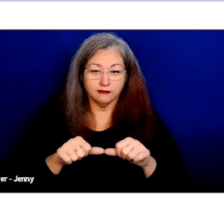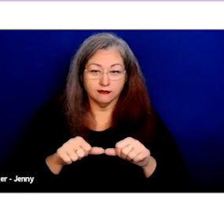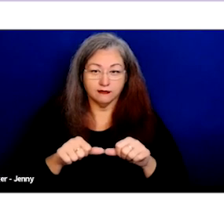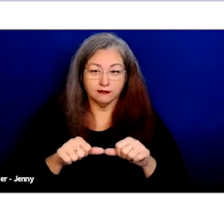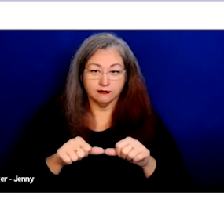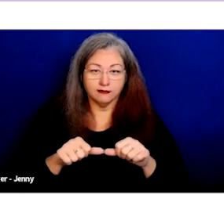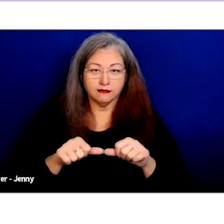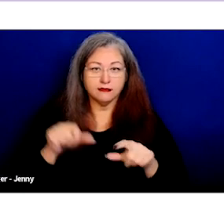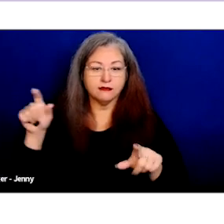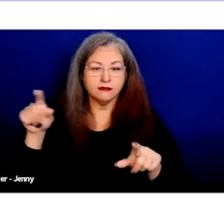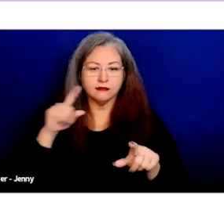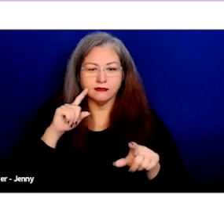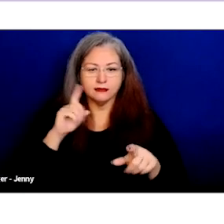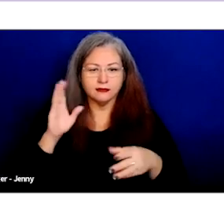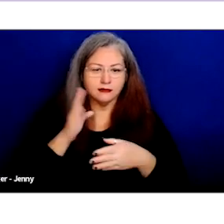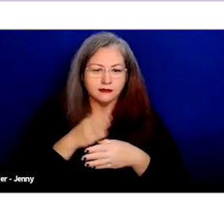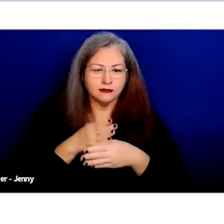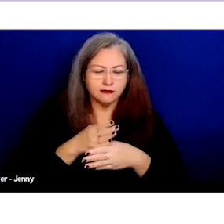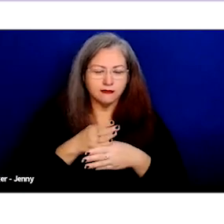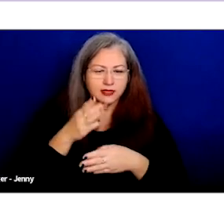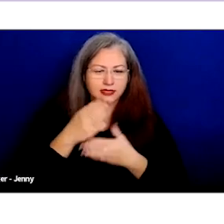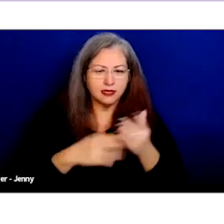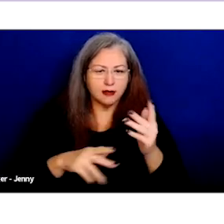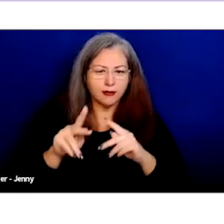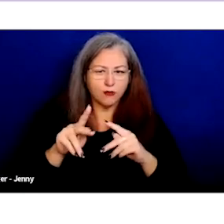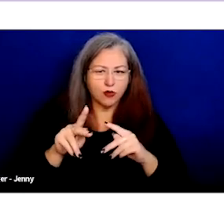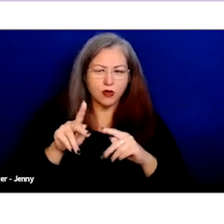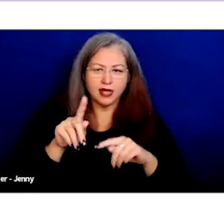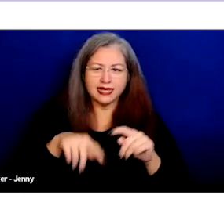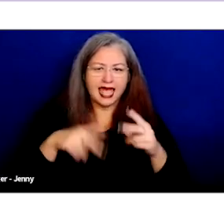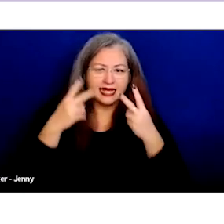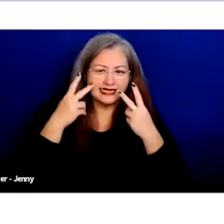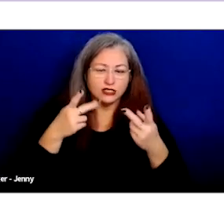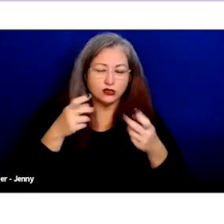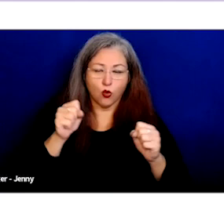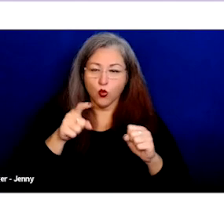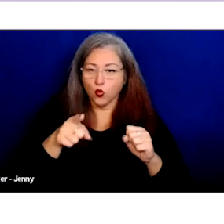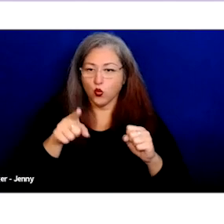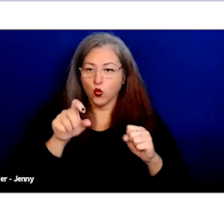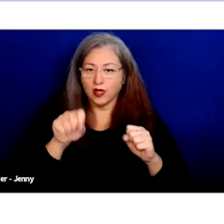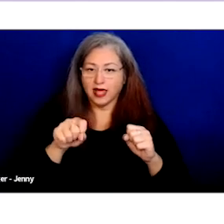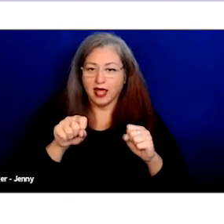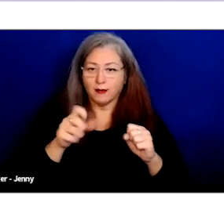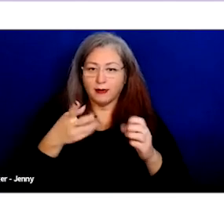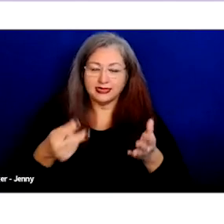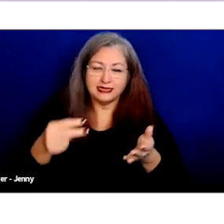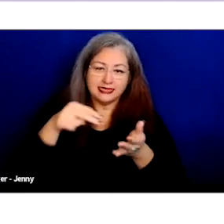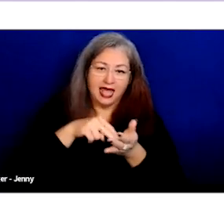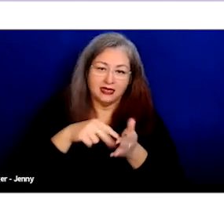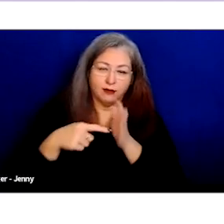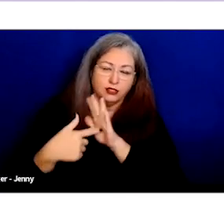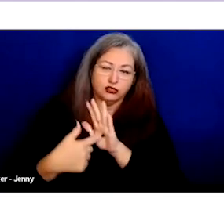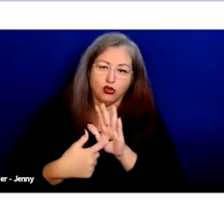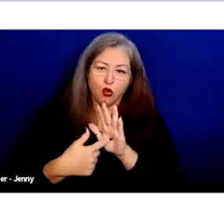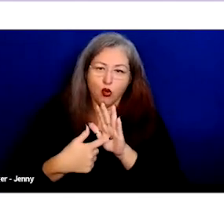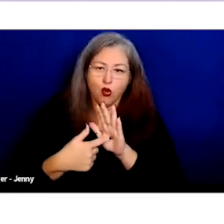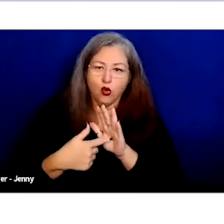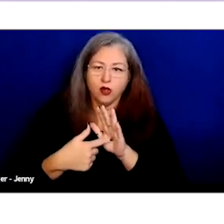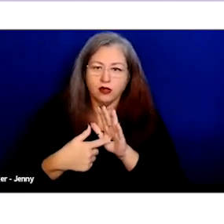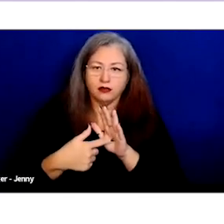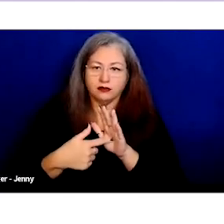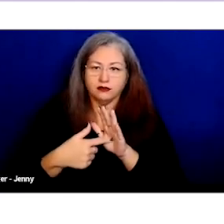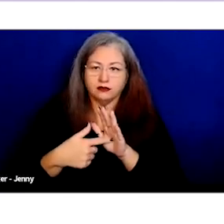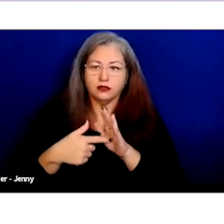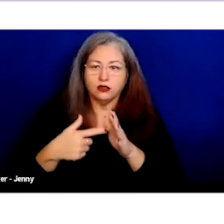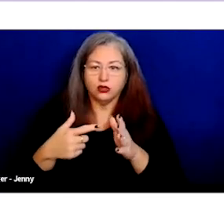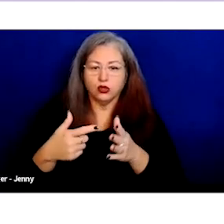Syntyché, I'm just stopping here. Some people are not seeing, so if you want to stand up and just show us very quickly,